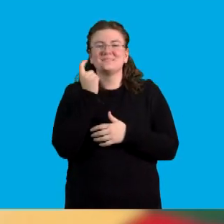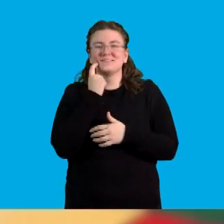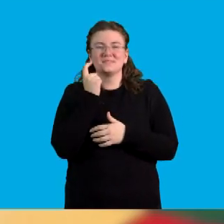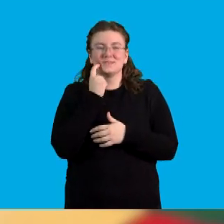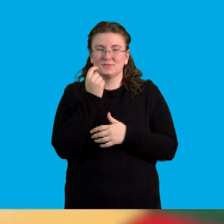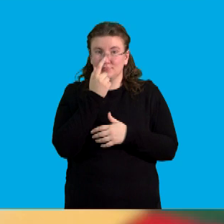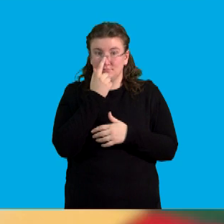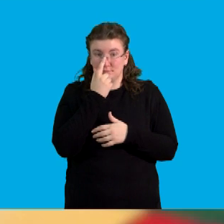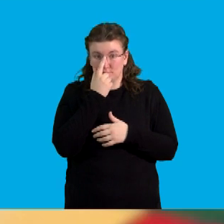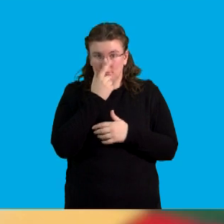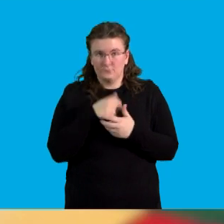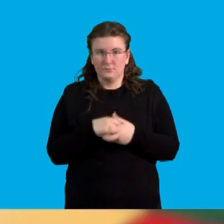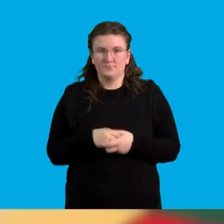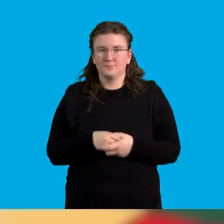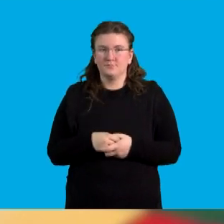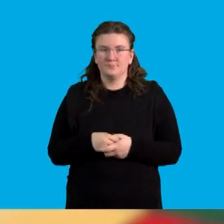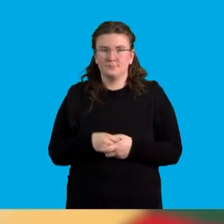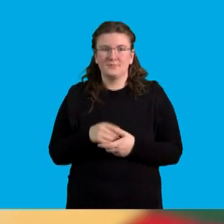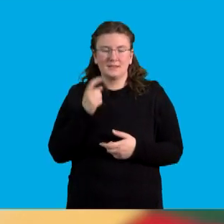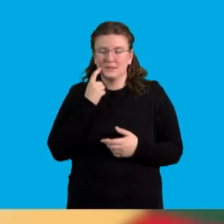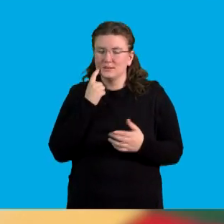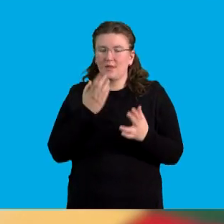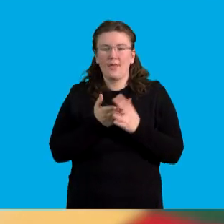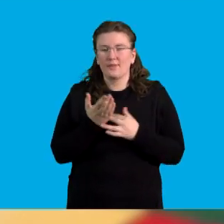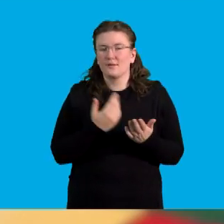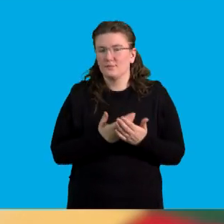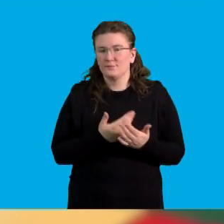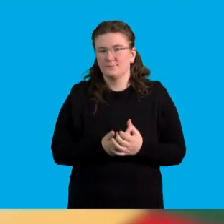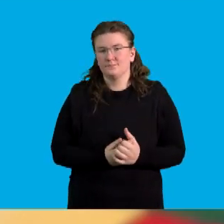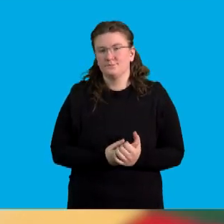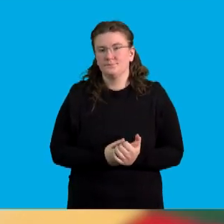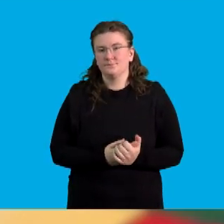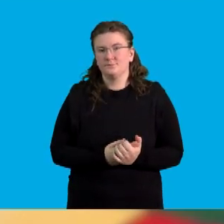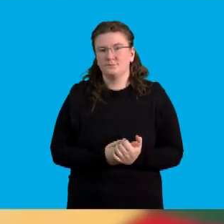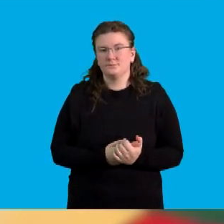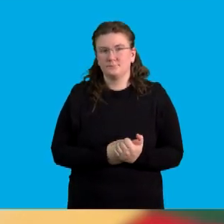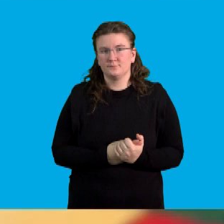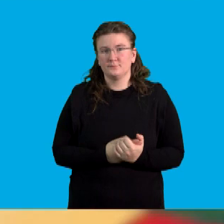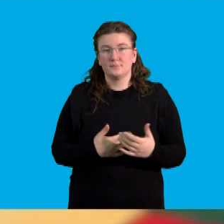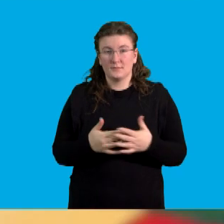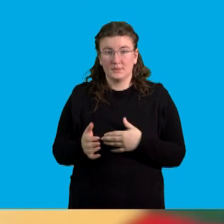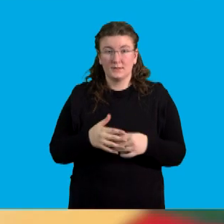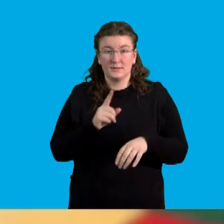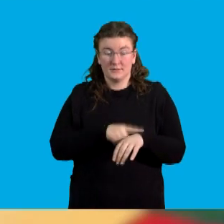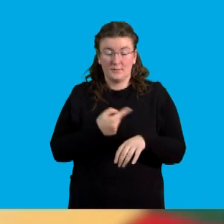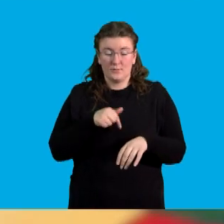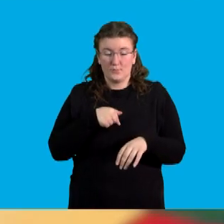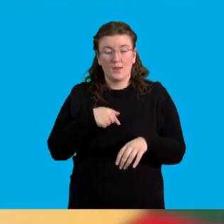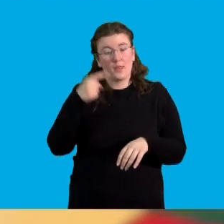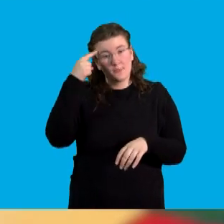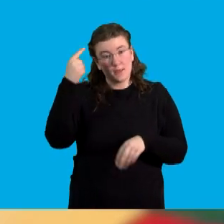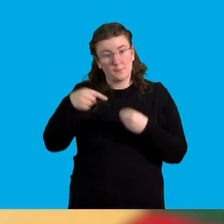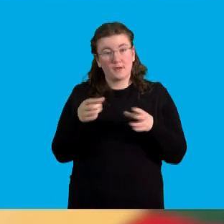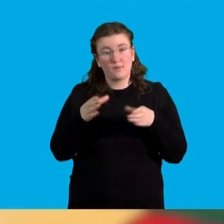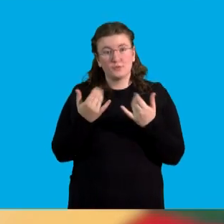allows the electrical current to pass through easily. Now, whenever we're thinking of this lesson, these